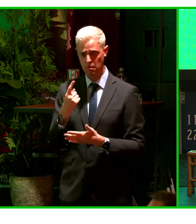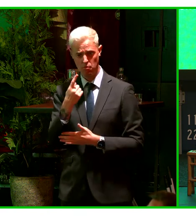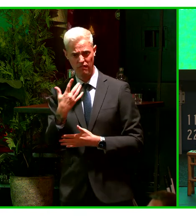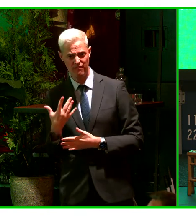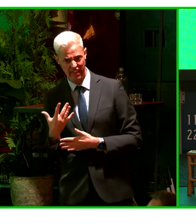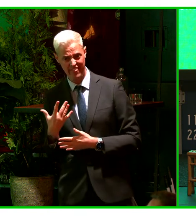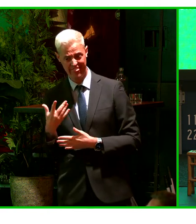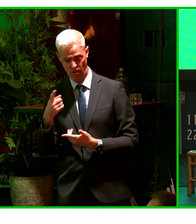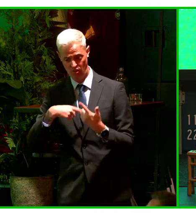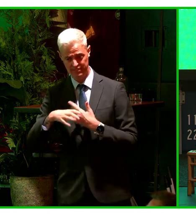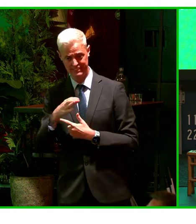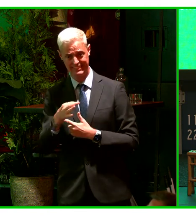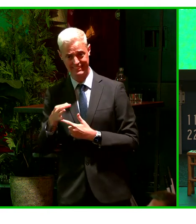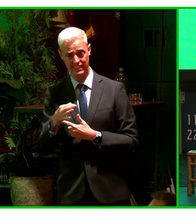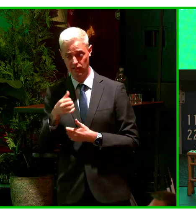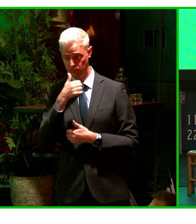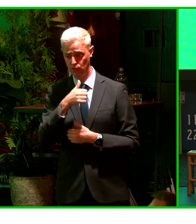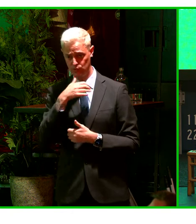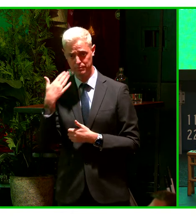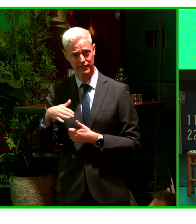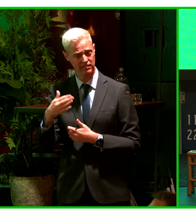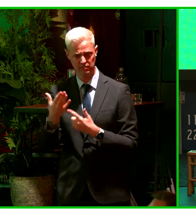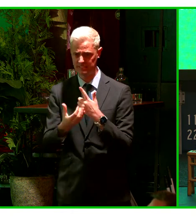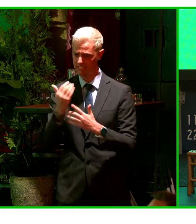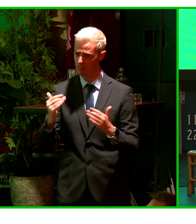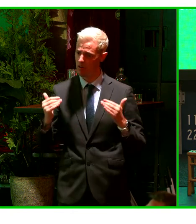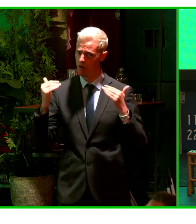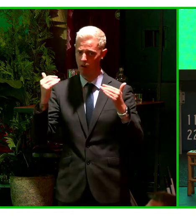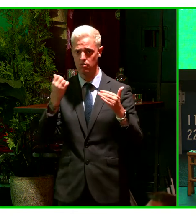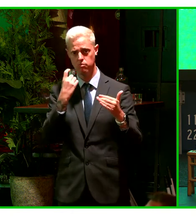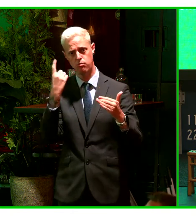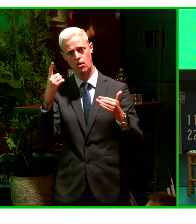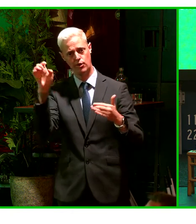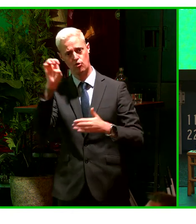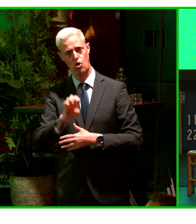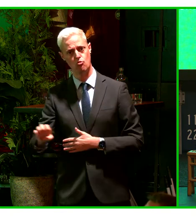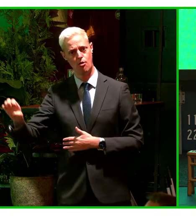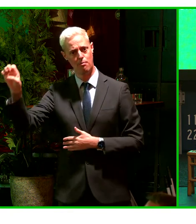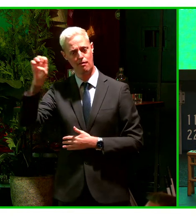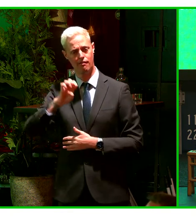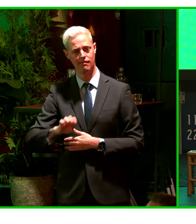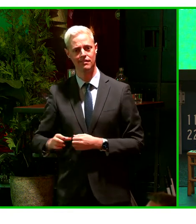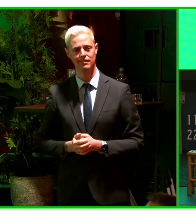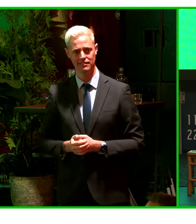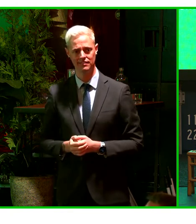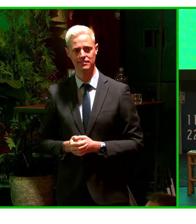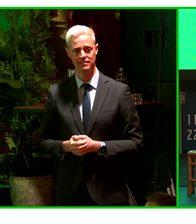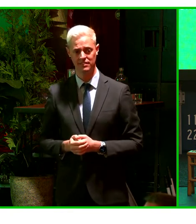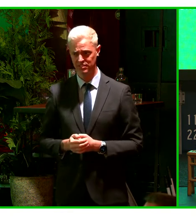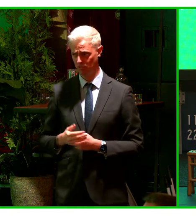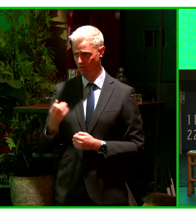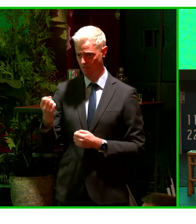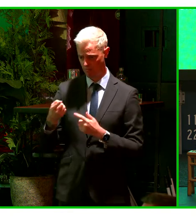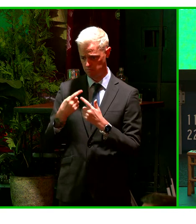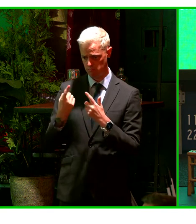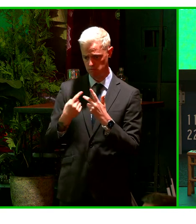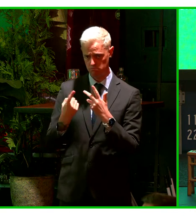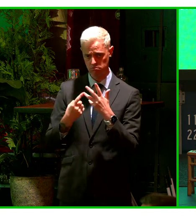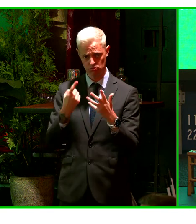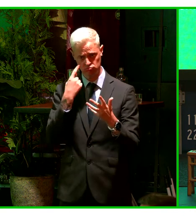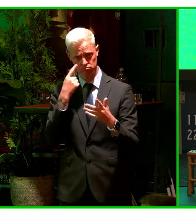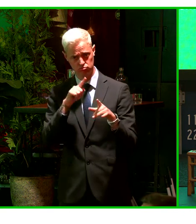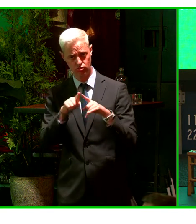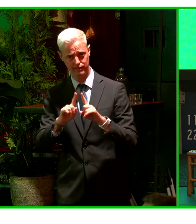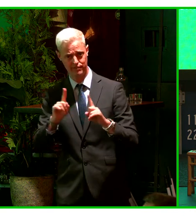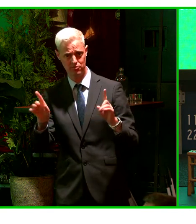e-scooter. It's one of the most successful in Europe at this moment in time. There's all of those different models and modes that we can try at. The